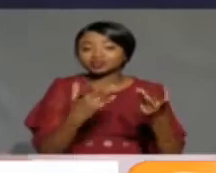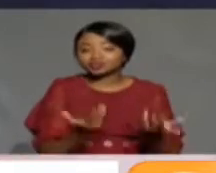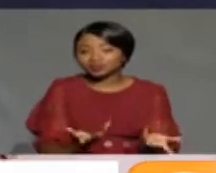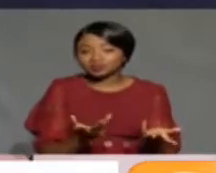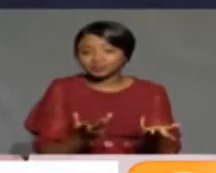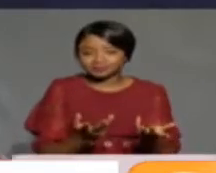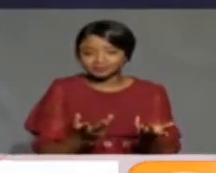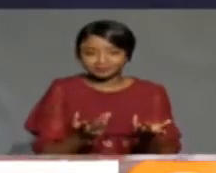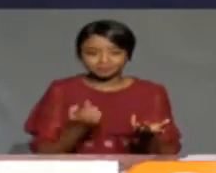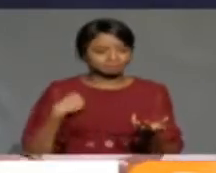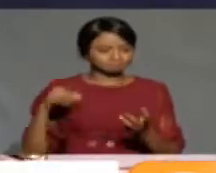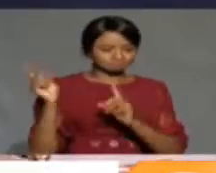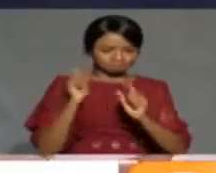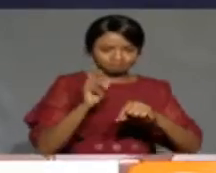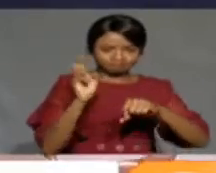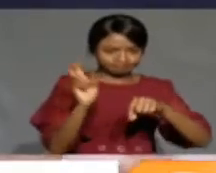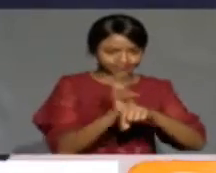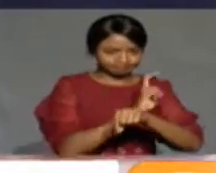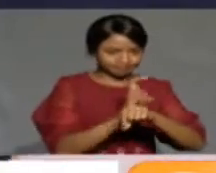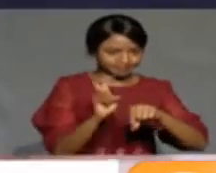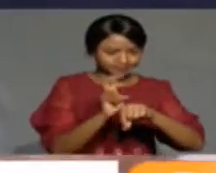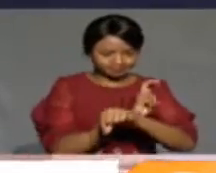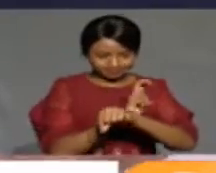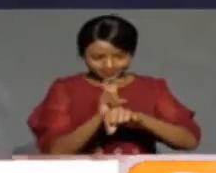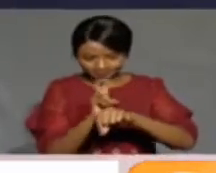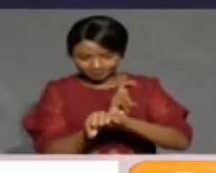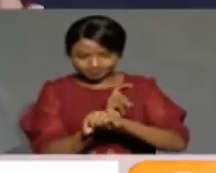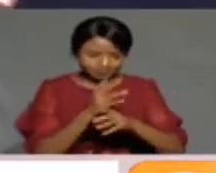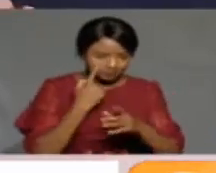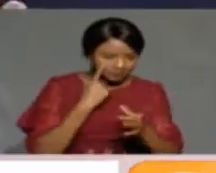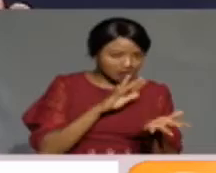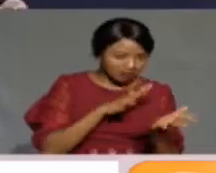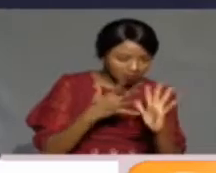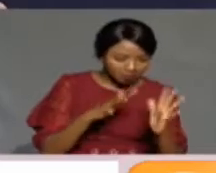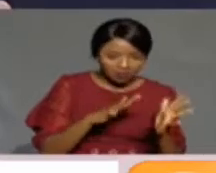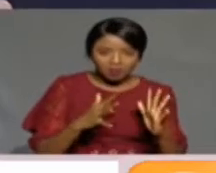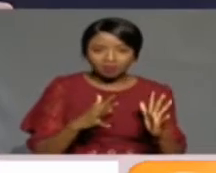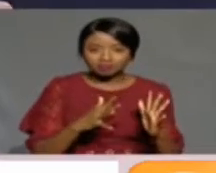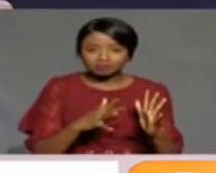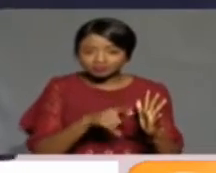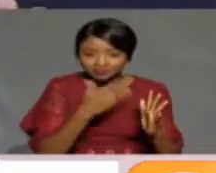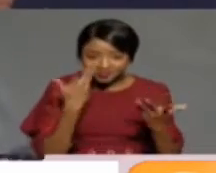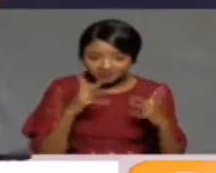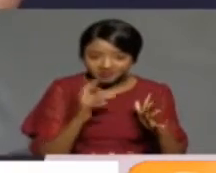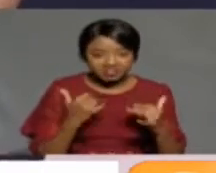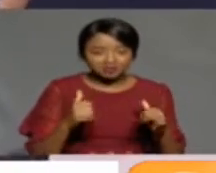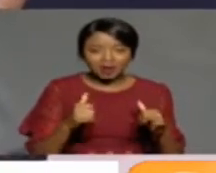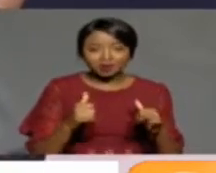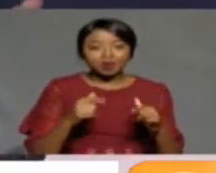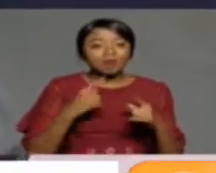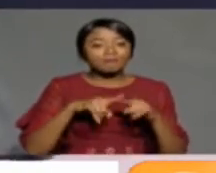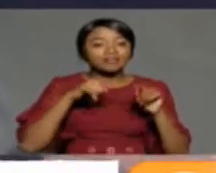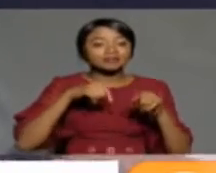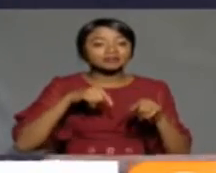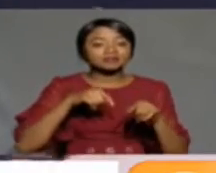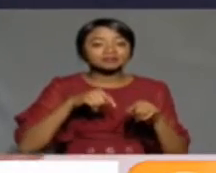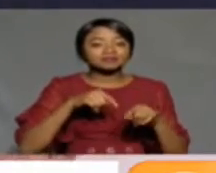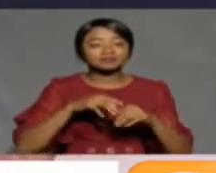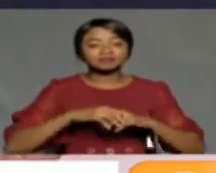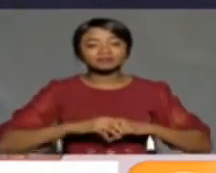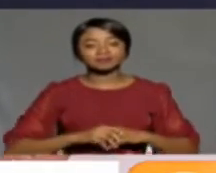survey has been ongoing. It's not completed. The survey of this, and we are speaking about the 21st, the